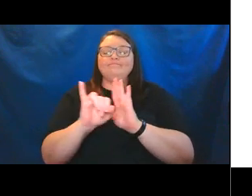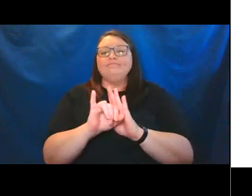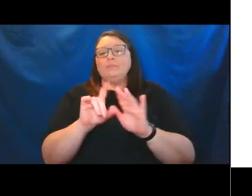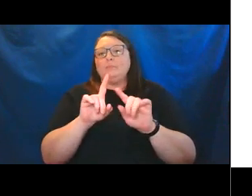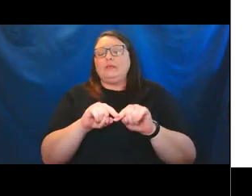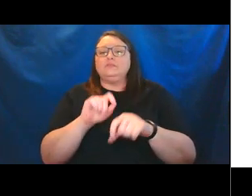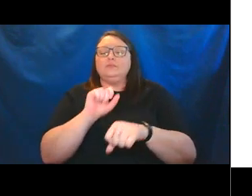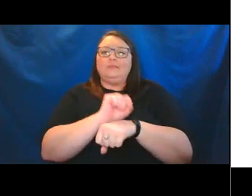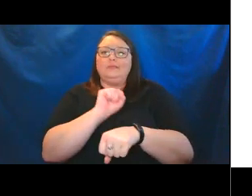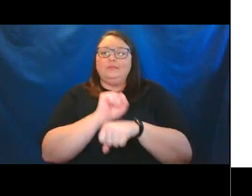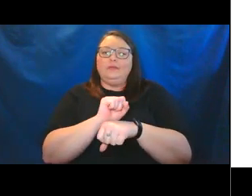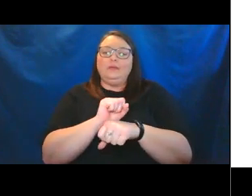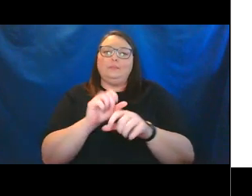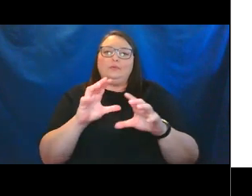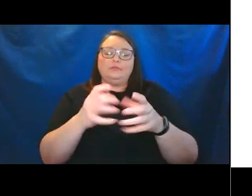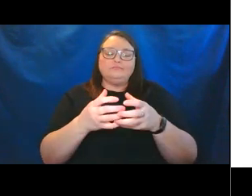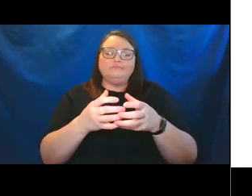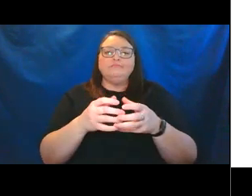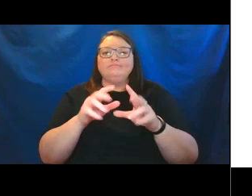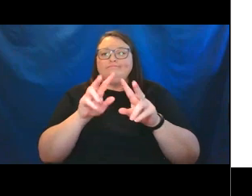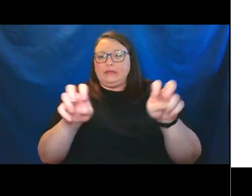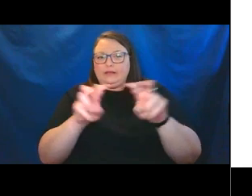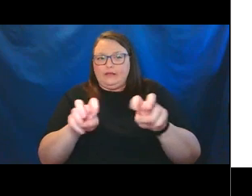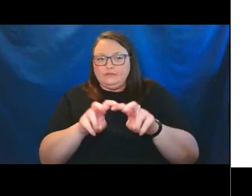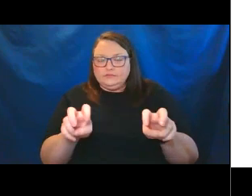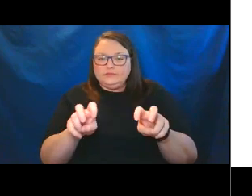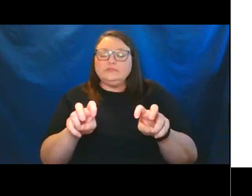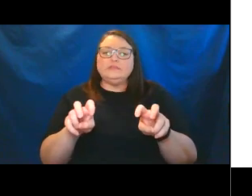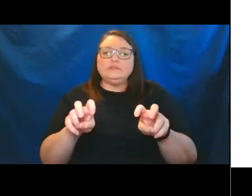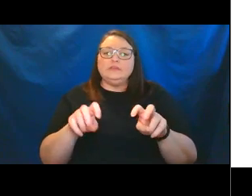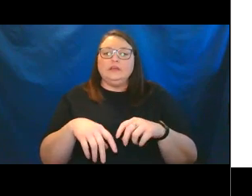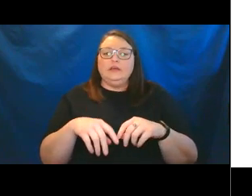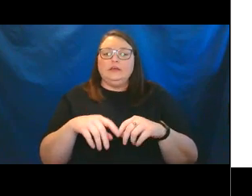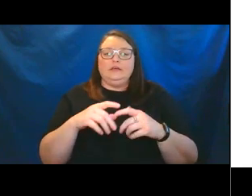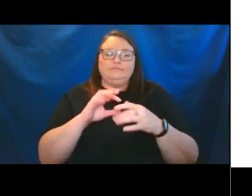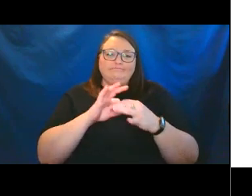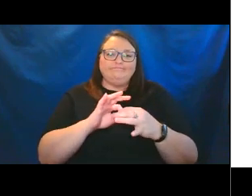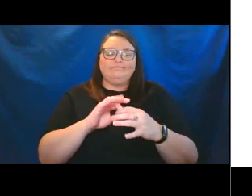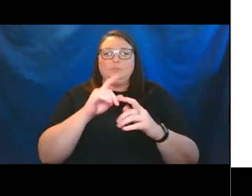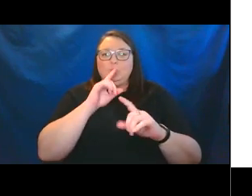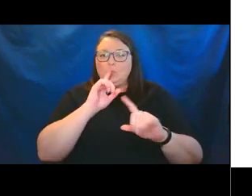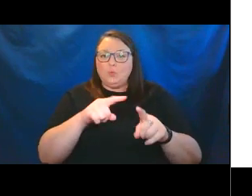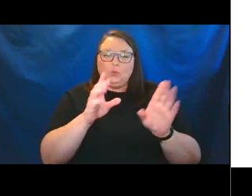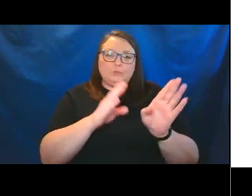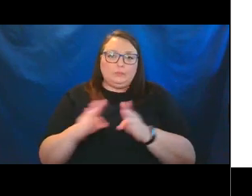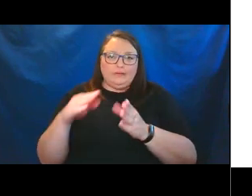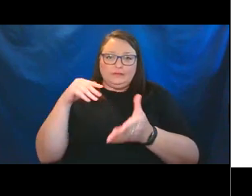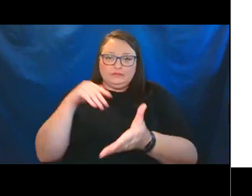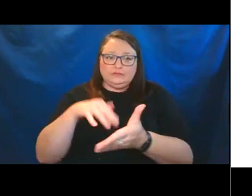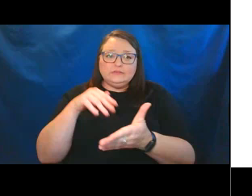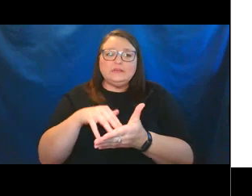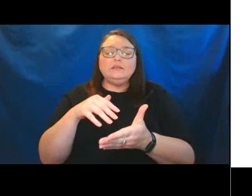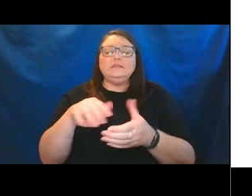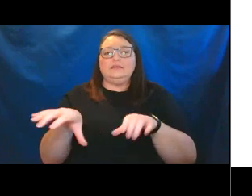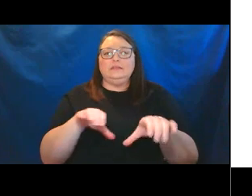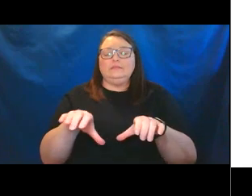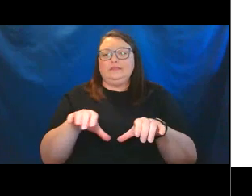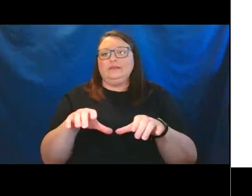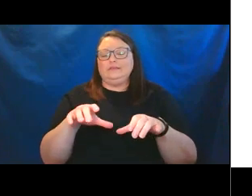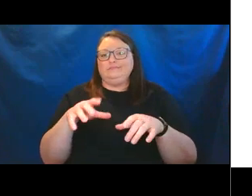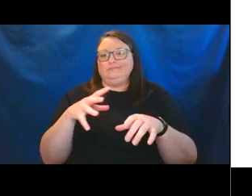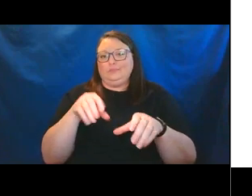our area and reports, plans, and studies that were conducted in the greater Boston area in